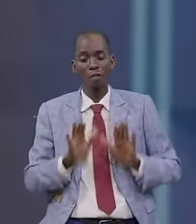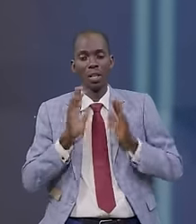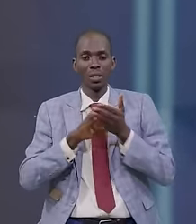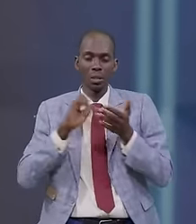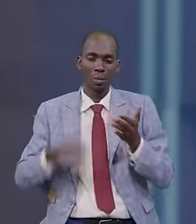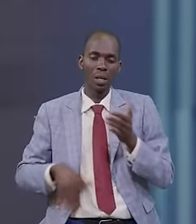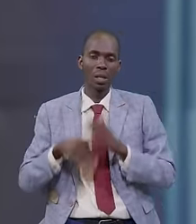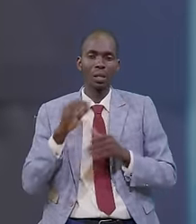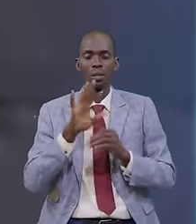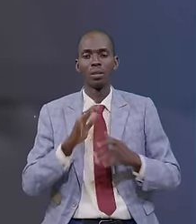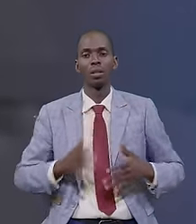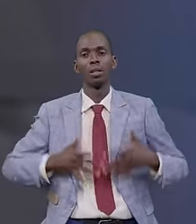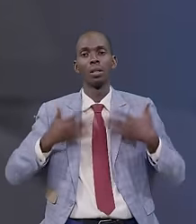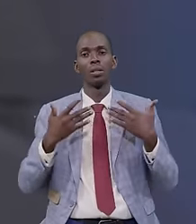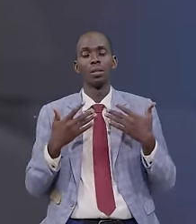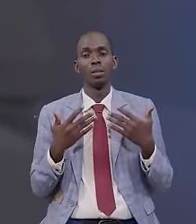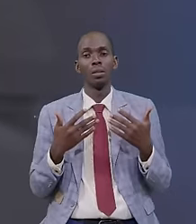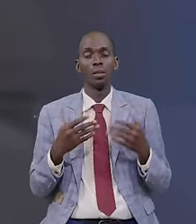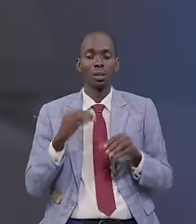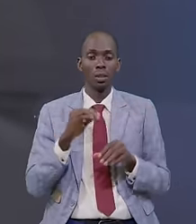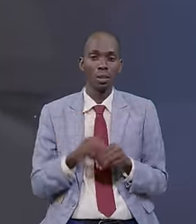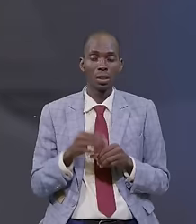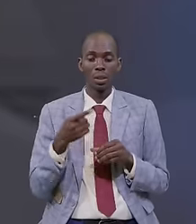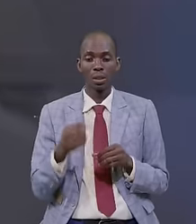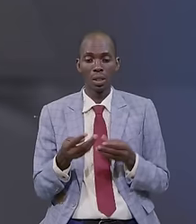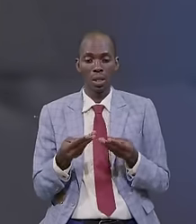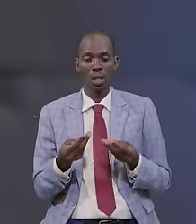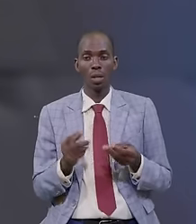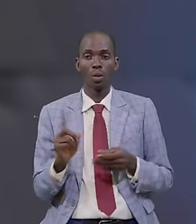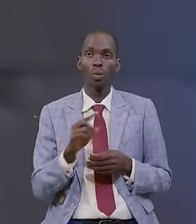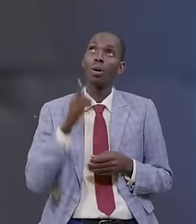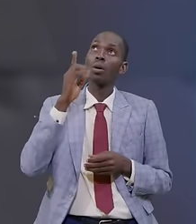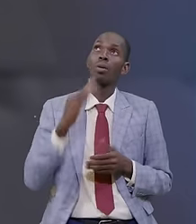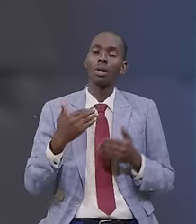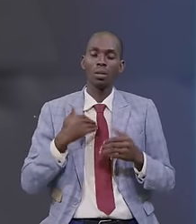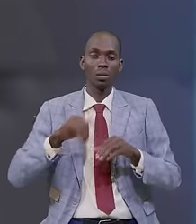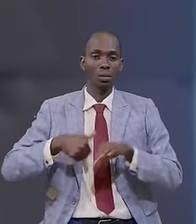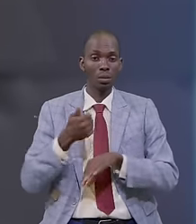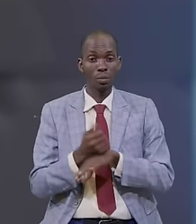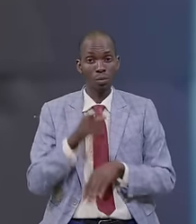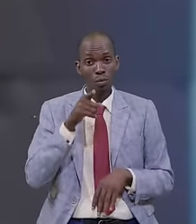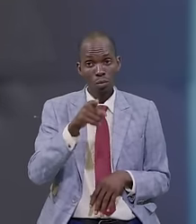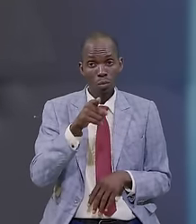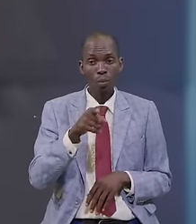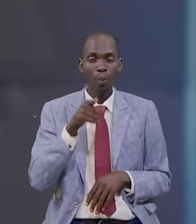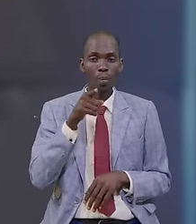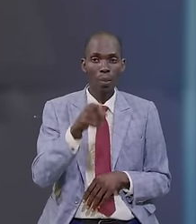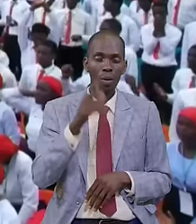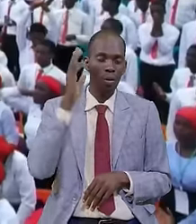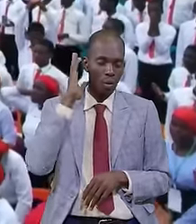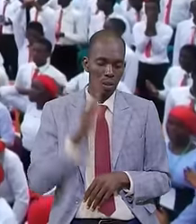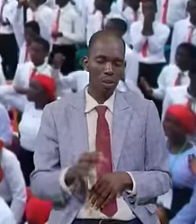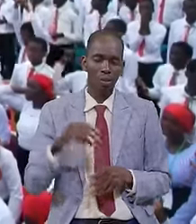life. Amen. In the land where God has established you, you will stand